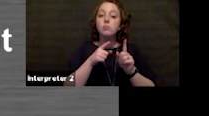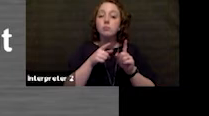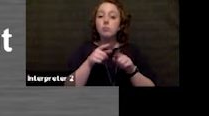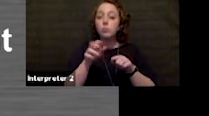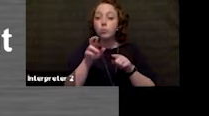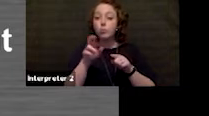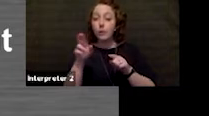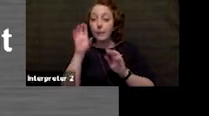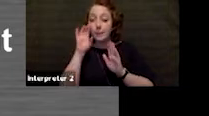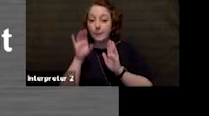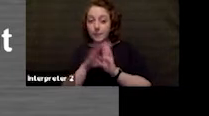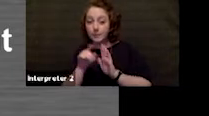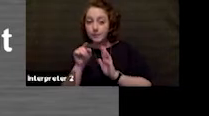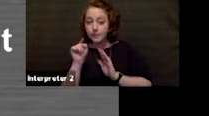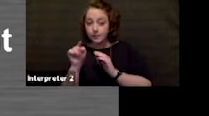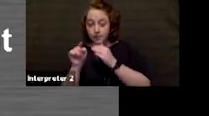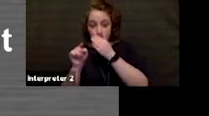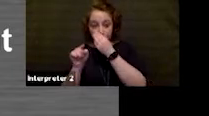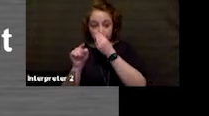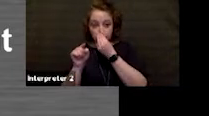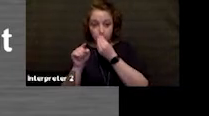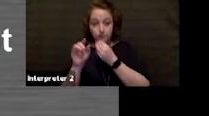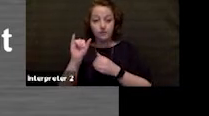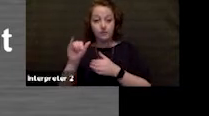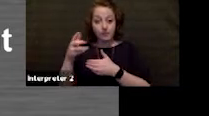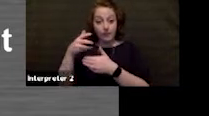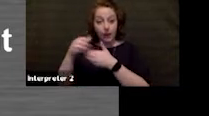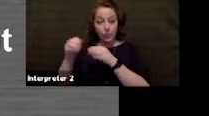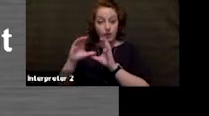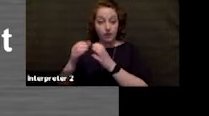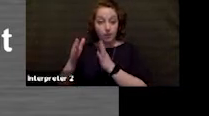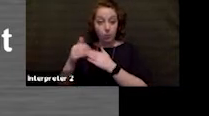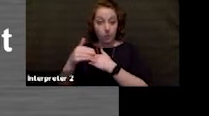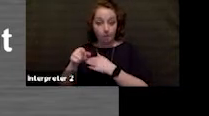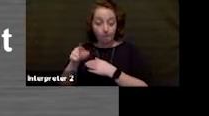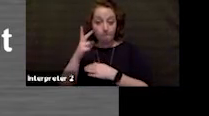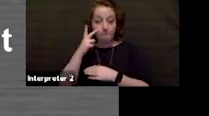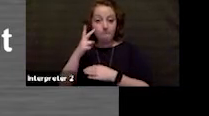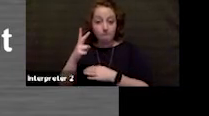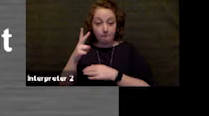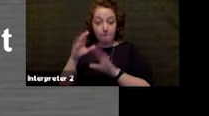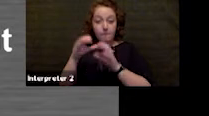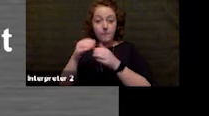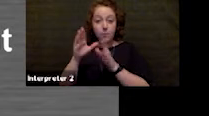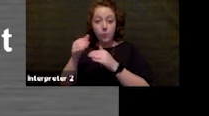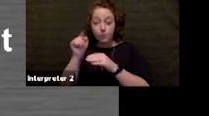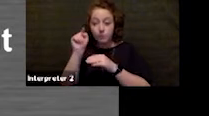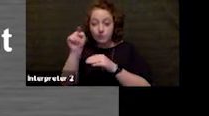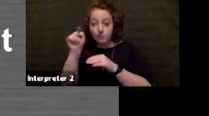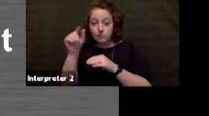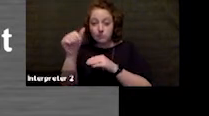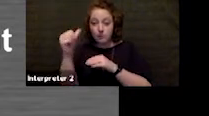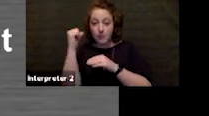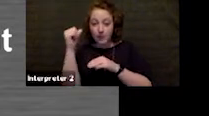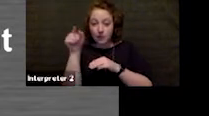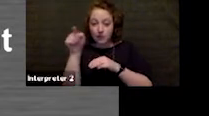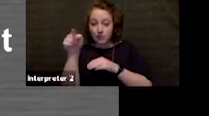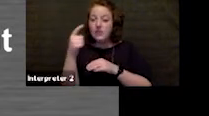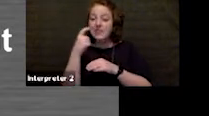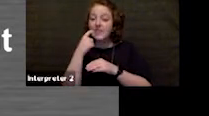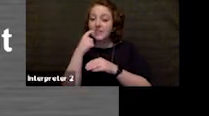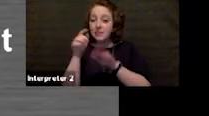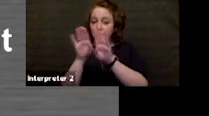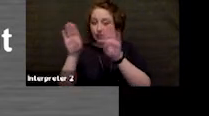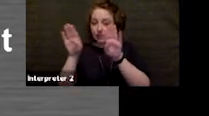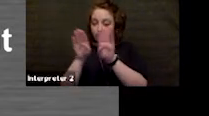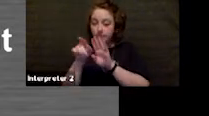right, this is a picture outside of a classroom. You see the classroom there in the background with those kind of glass windows. But there